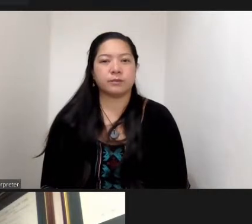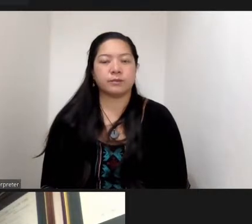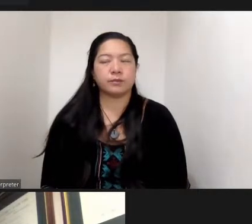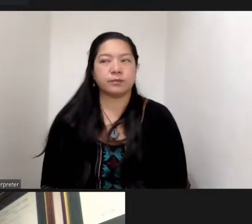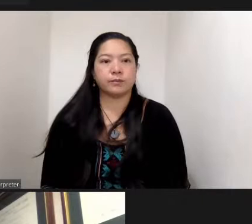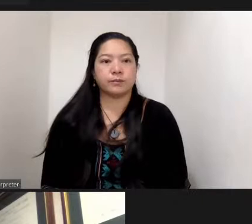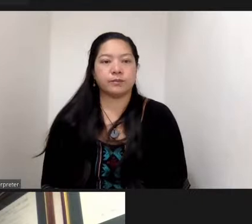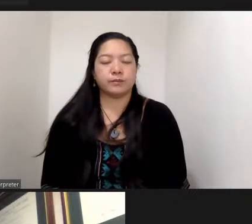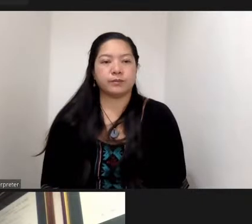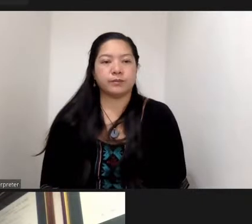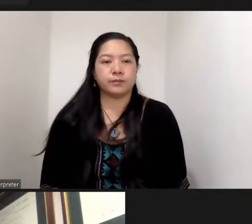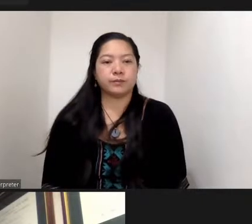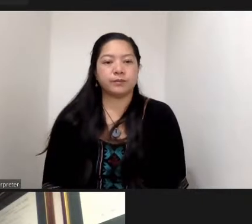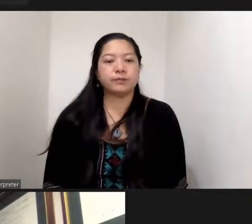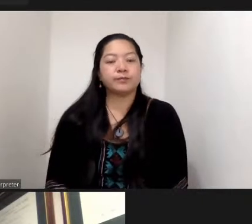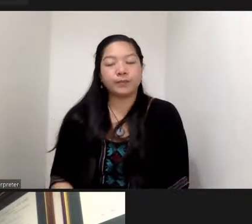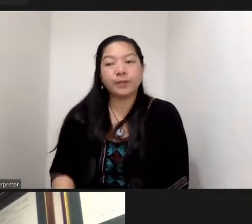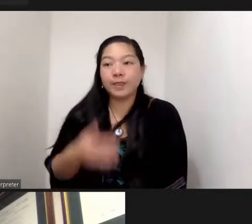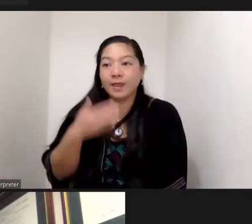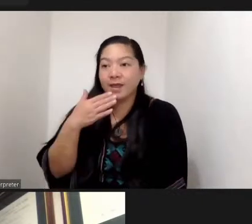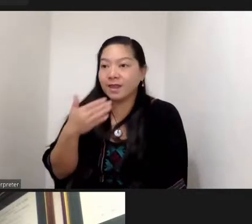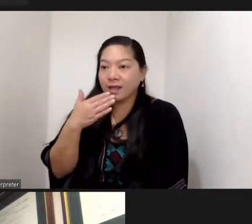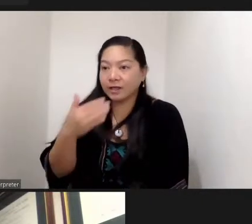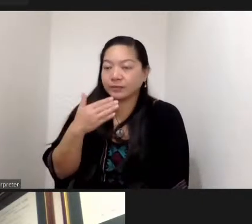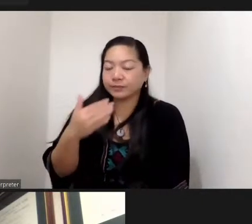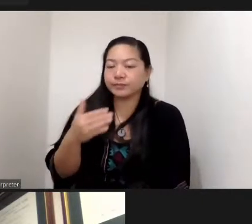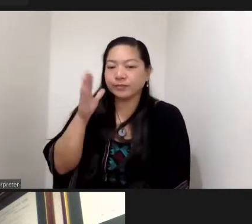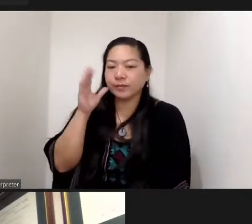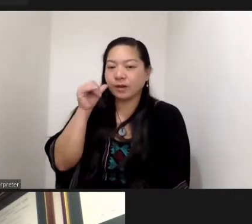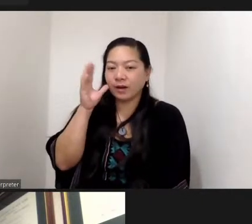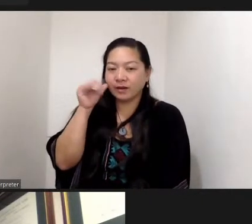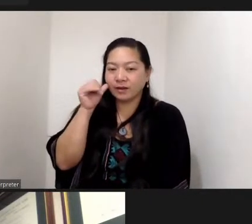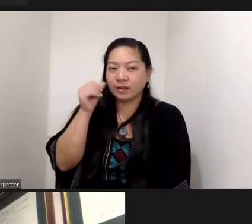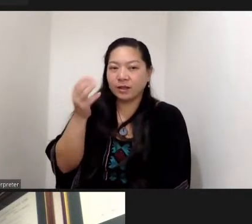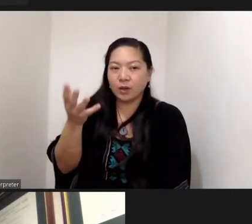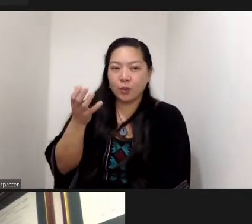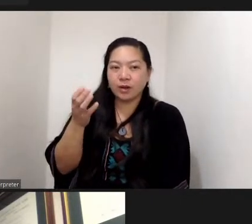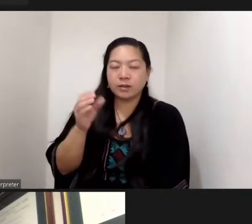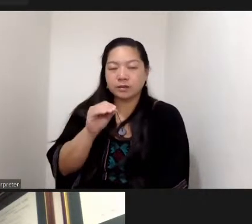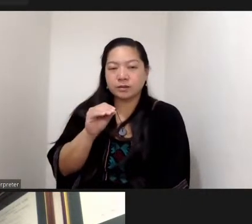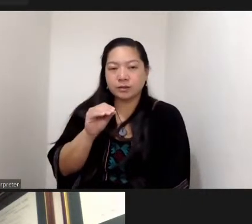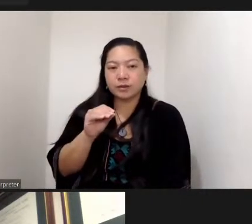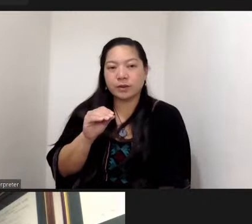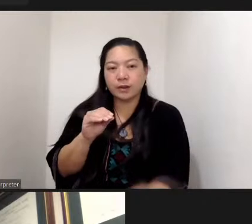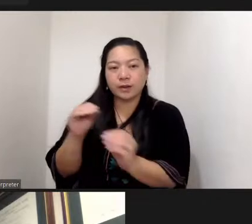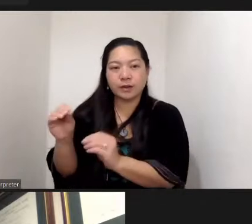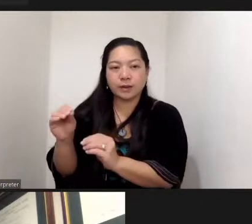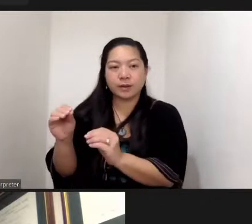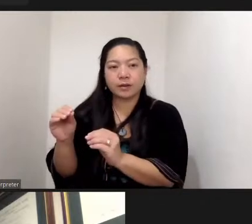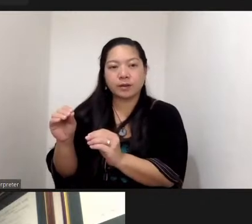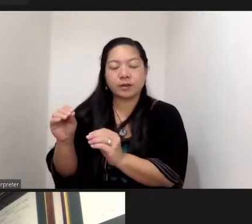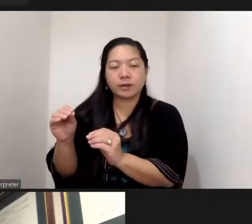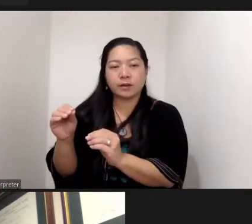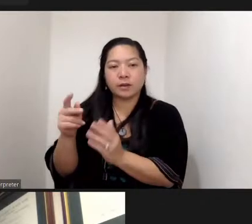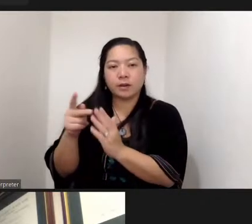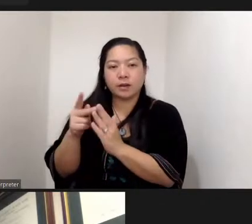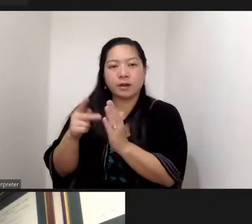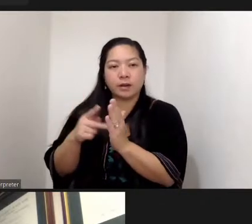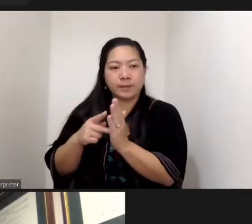Thanks, Chris, and half a day, everyone. Governor, if you don't mind, I kind of want to shift this conversation to the politics of the